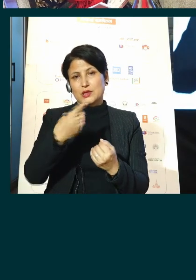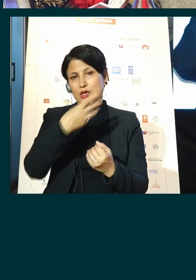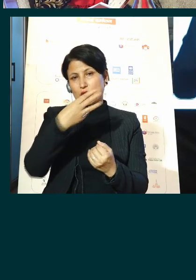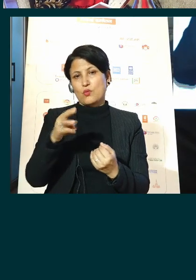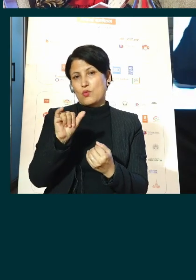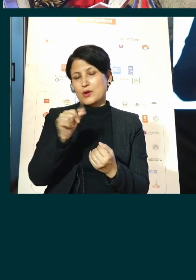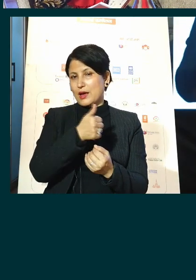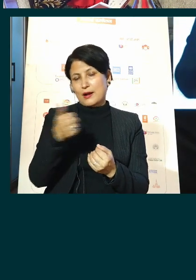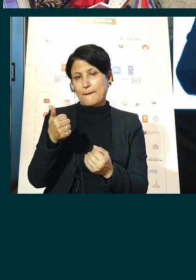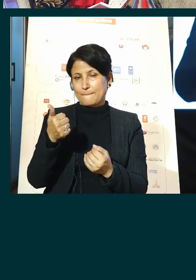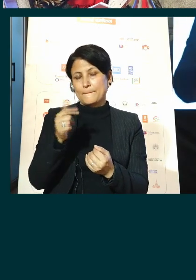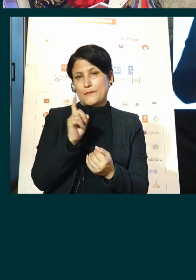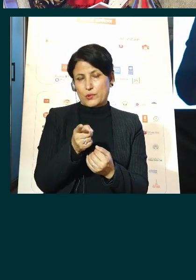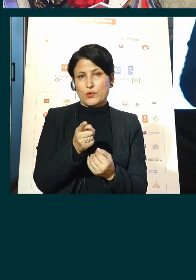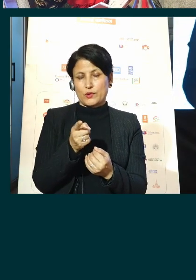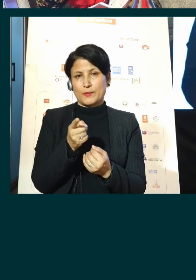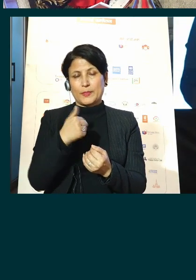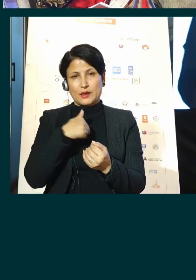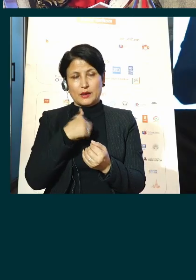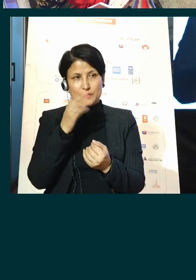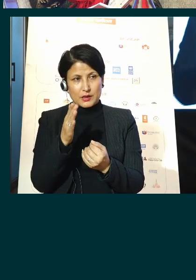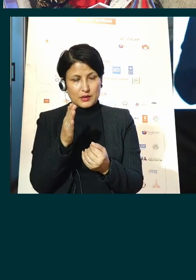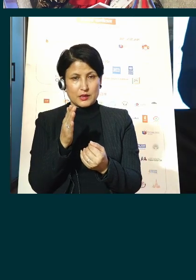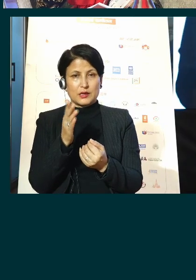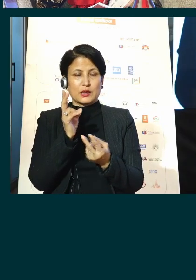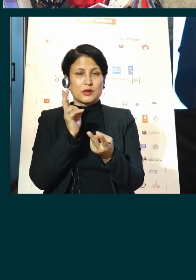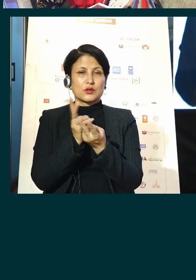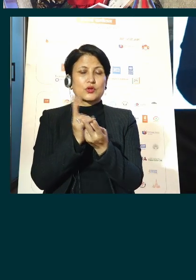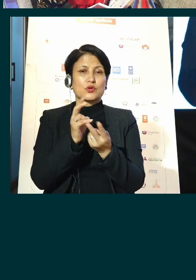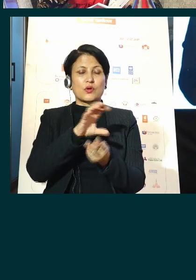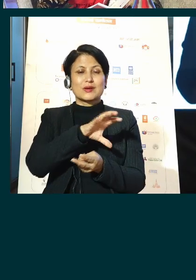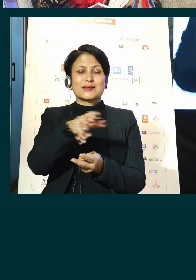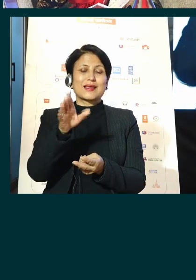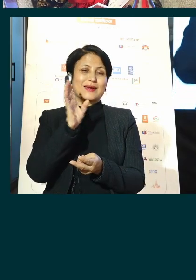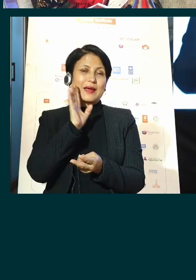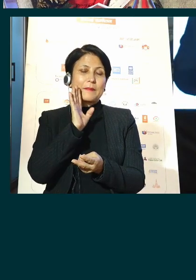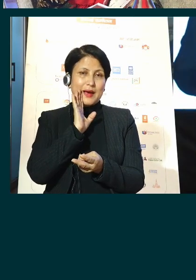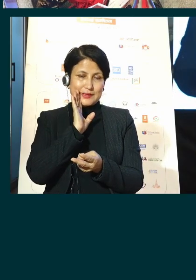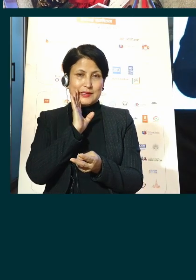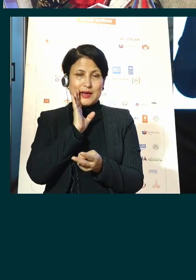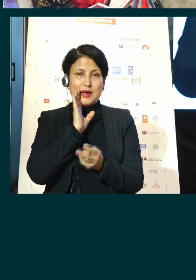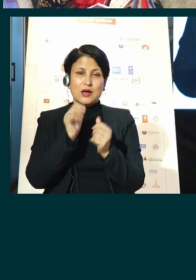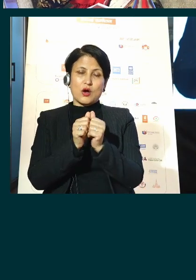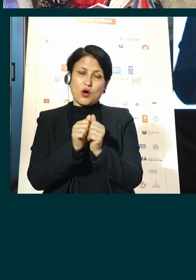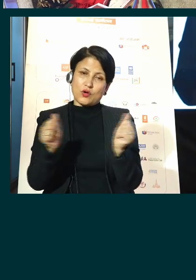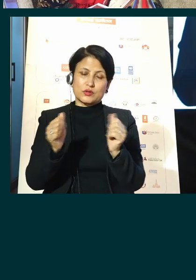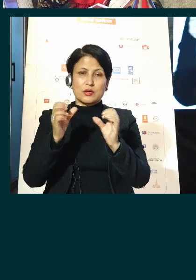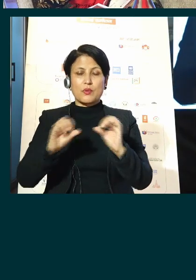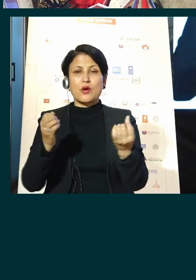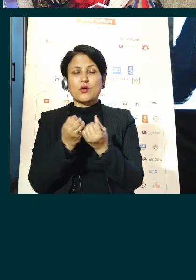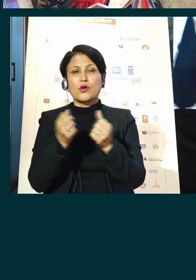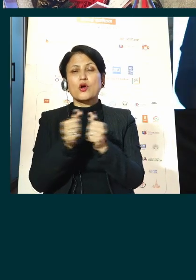and deconstruct, rather, the words in the local language. And so I'm really excited. We will be publishing that and sharing that in the